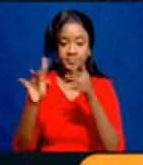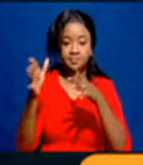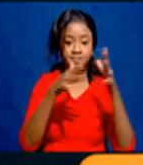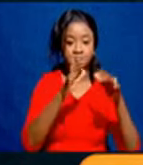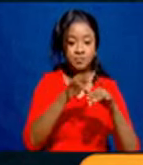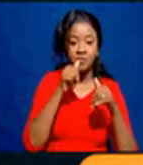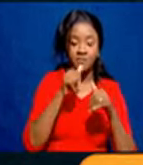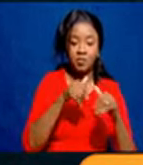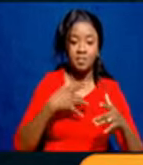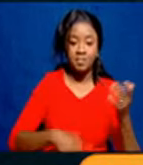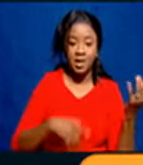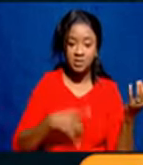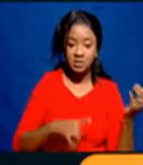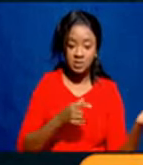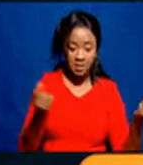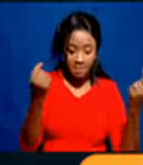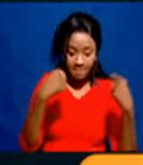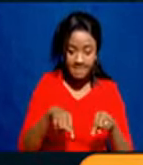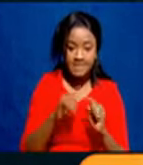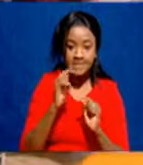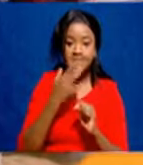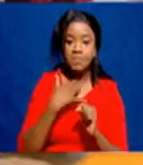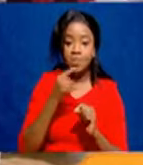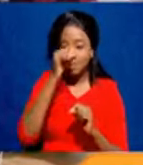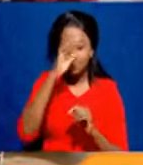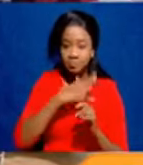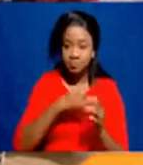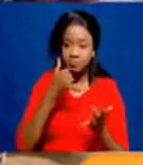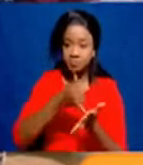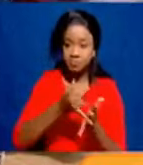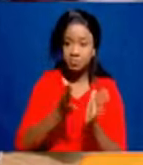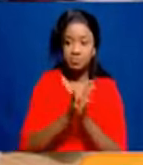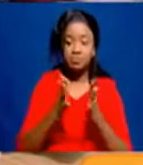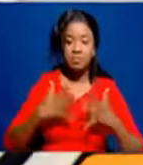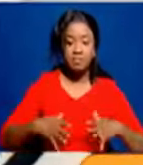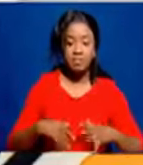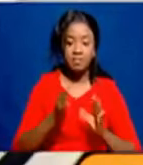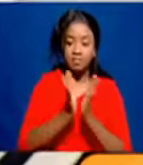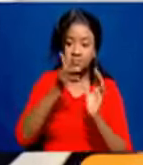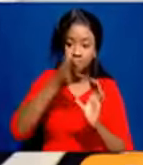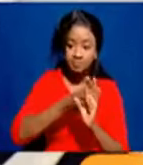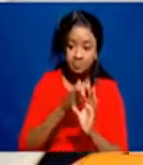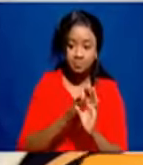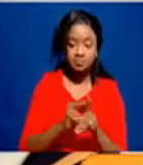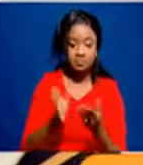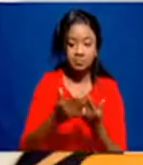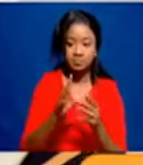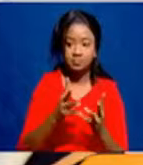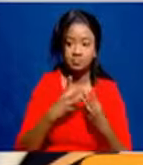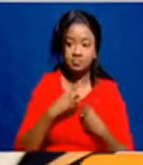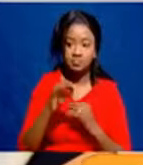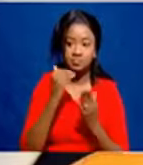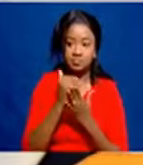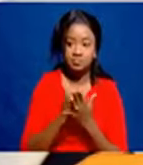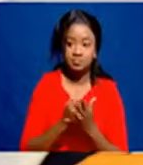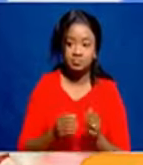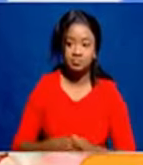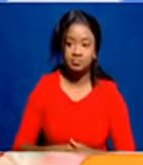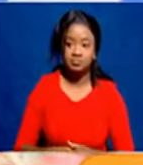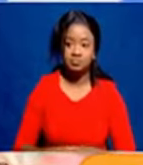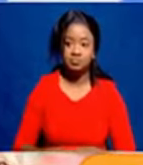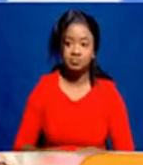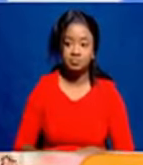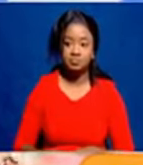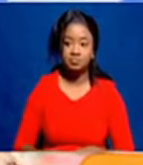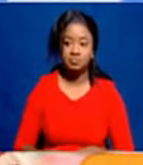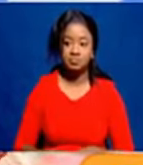waliohudhuria washa hii wametaka serikali kuwahusisha wenyeji kikamilifu ili kukumbatia mradi huu. But trust is ultimately